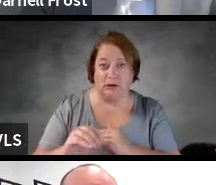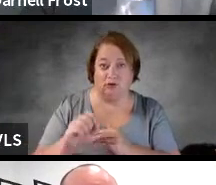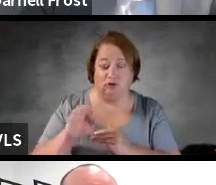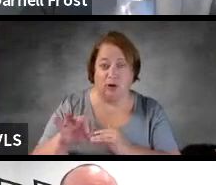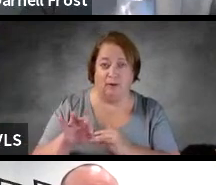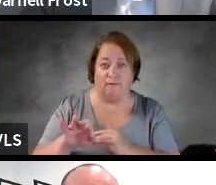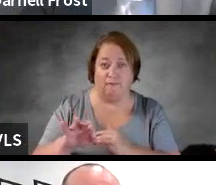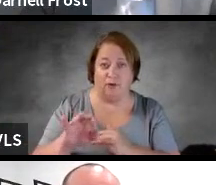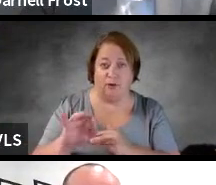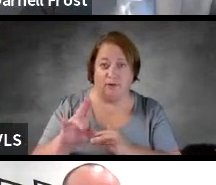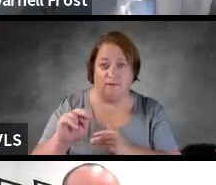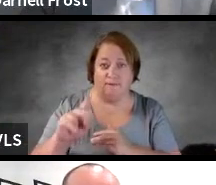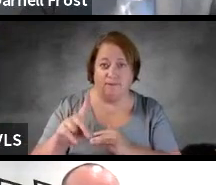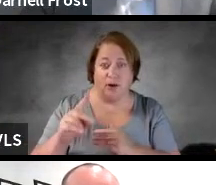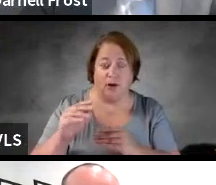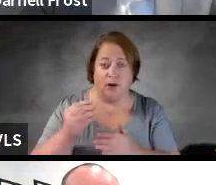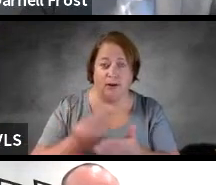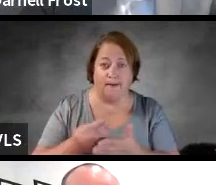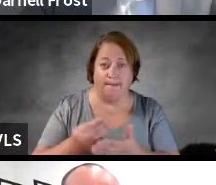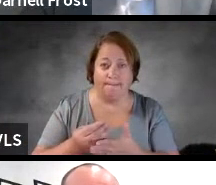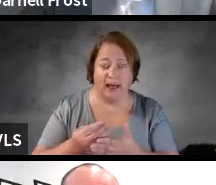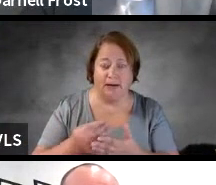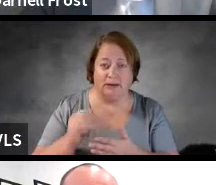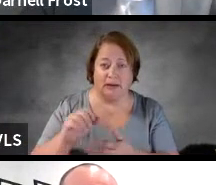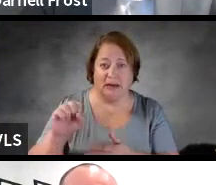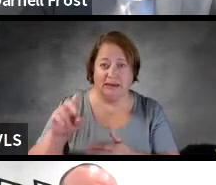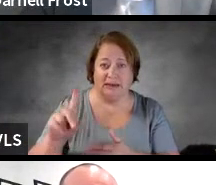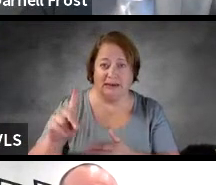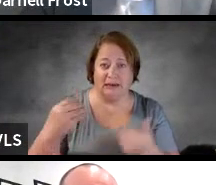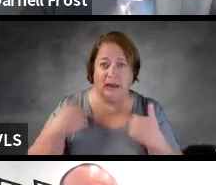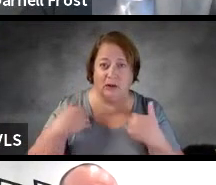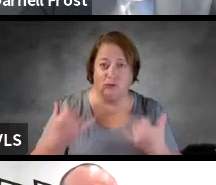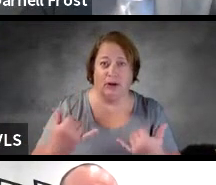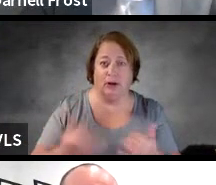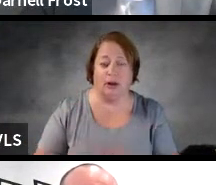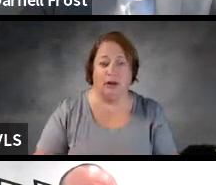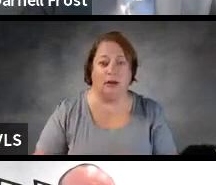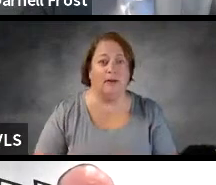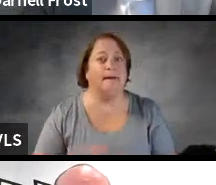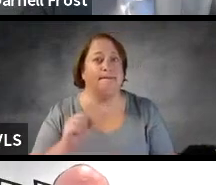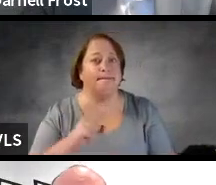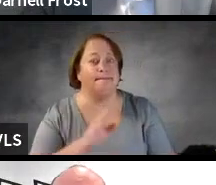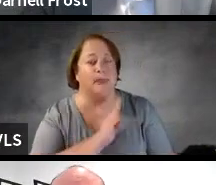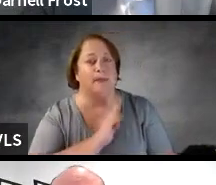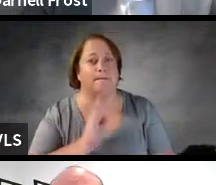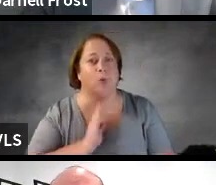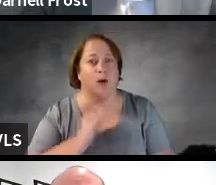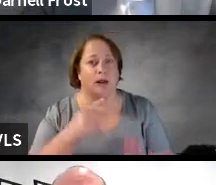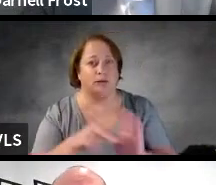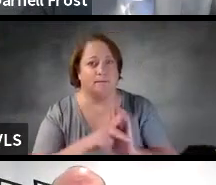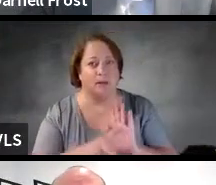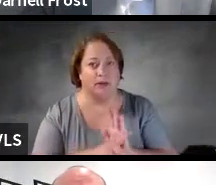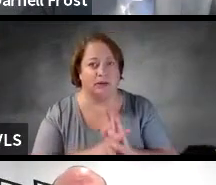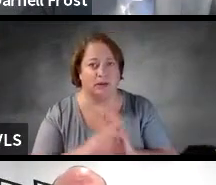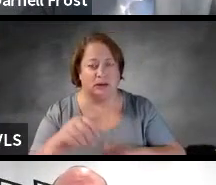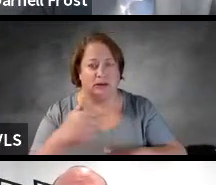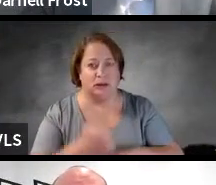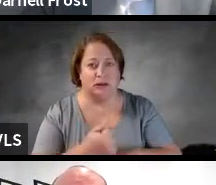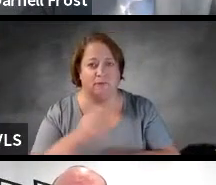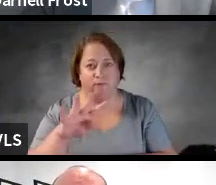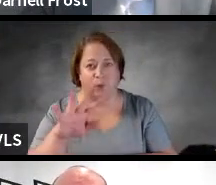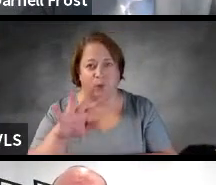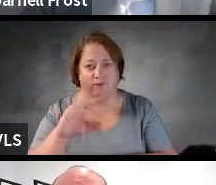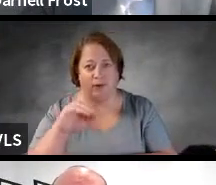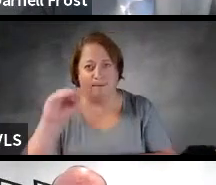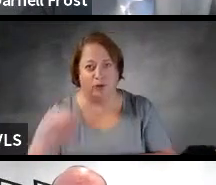fund balance that SSD is carrying right now? Yes, the board has a policy that they have set it for